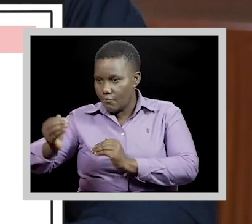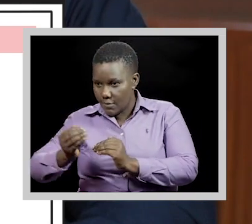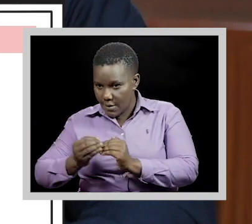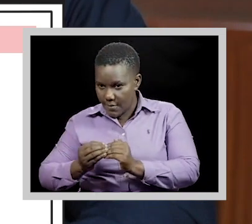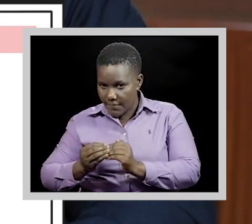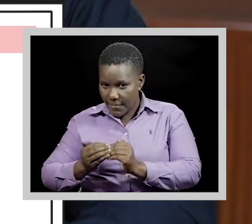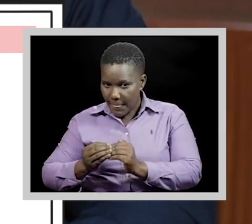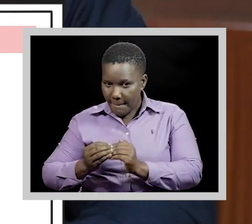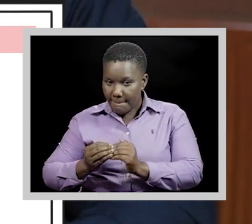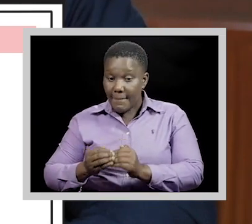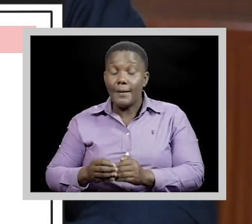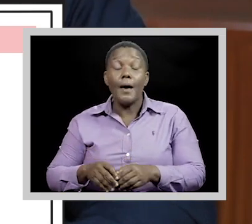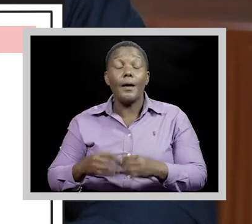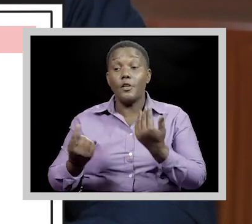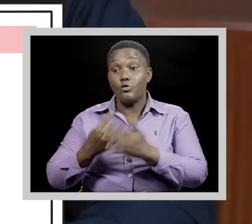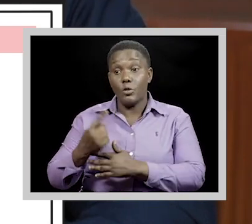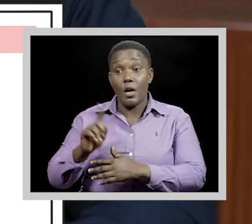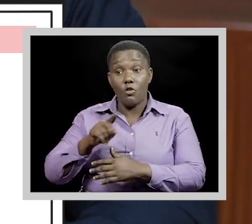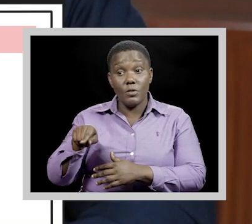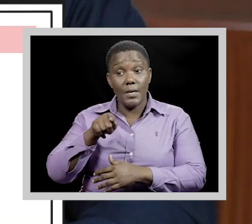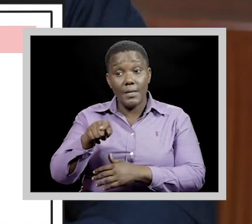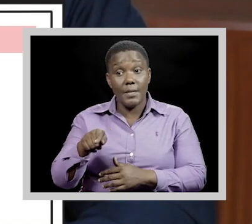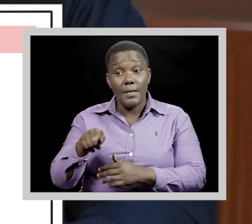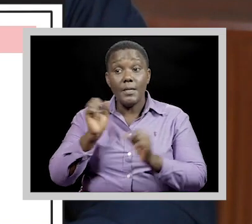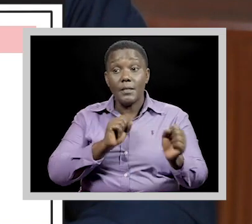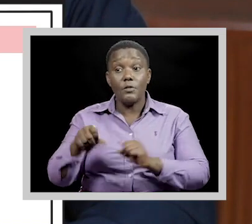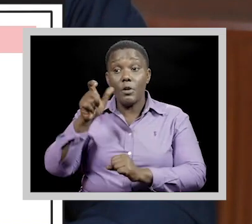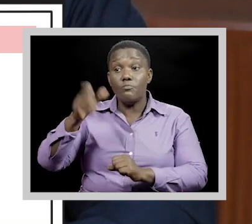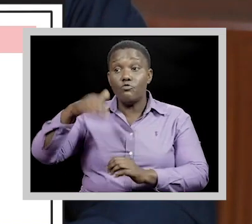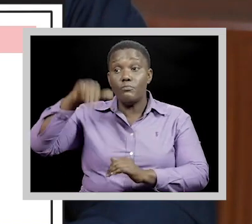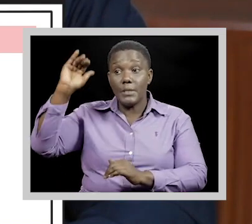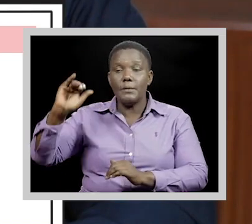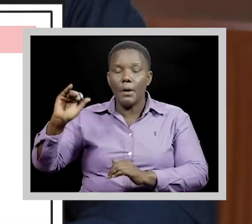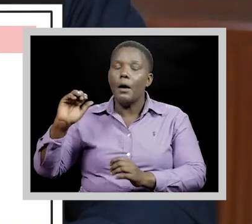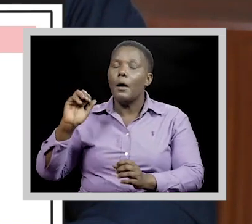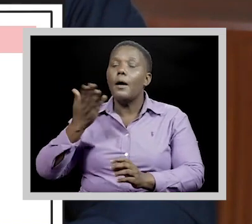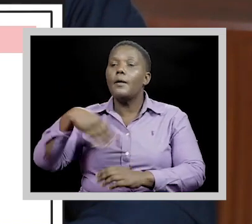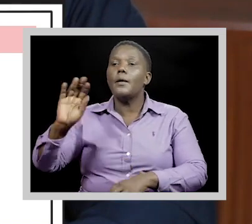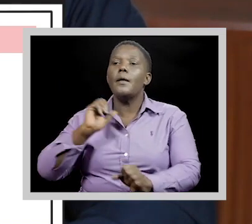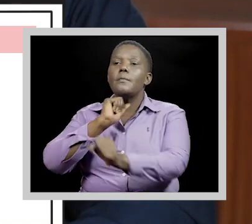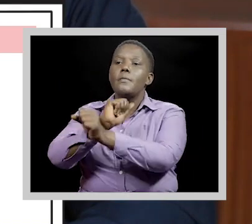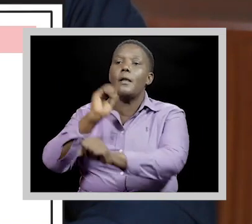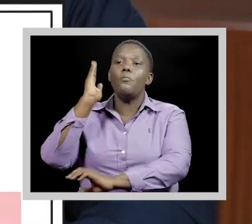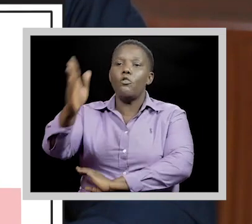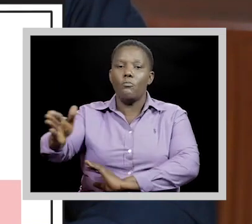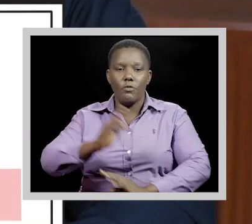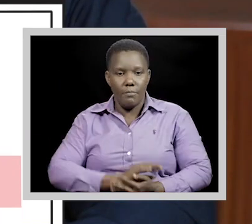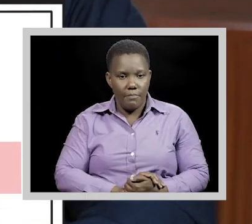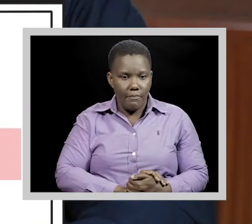if committed by an adult, would be punishable by a custodial sentence.